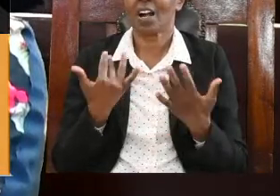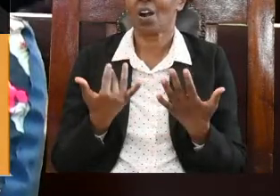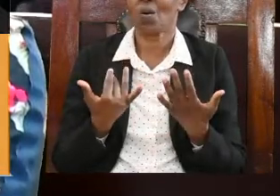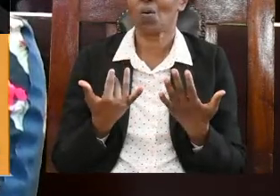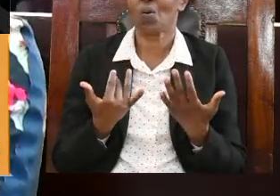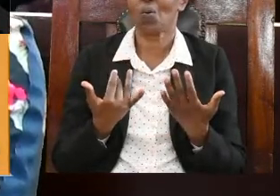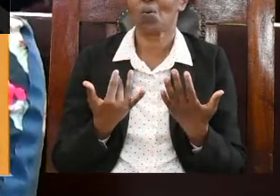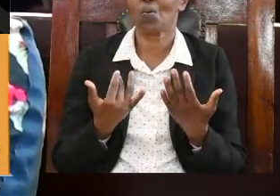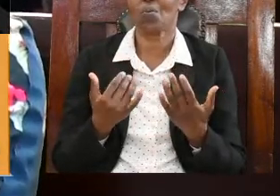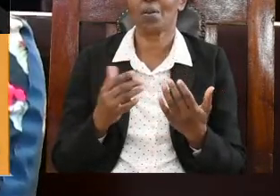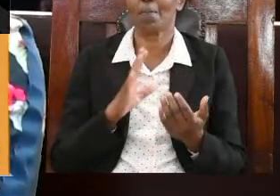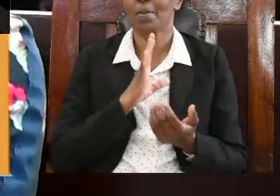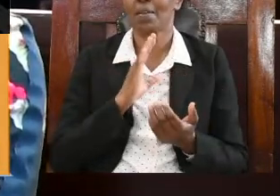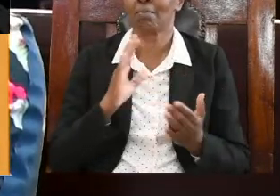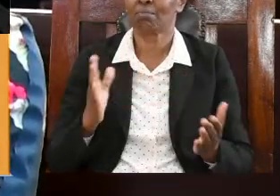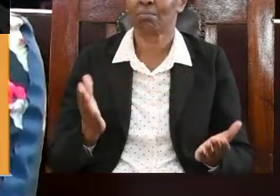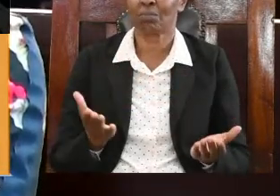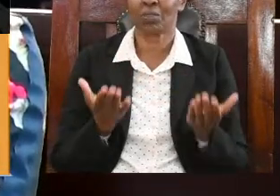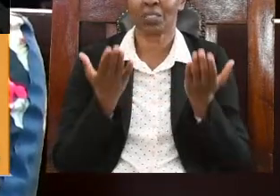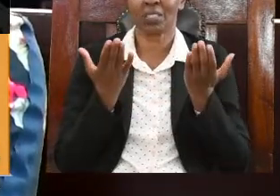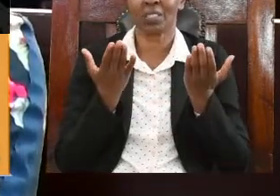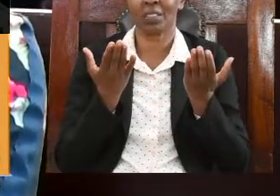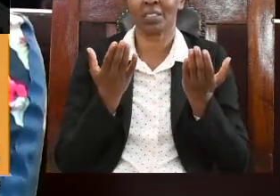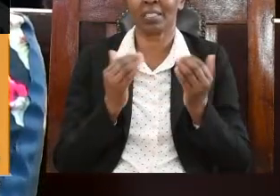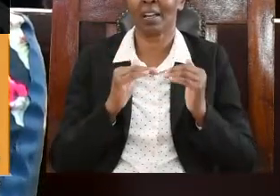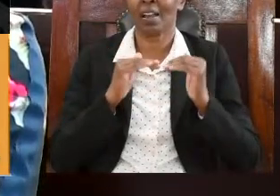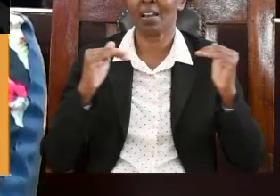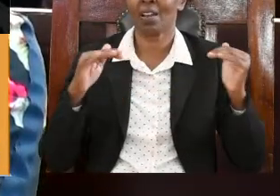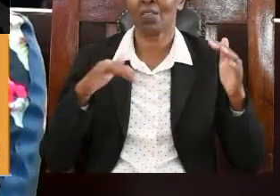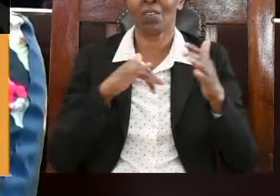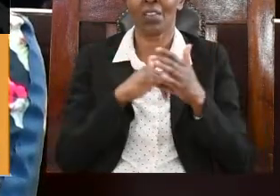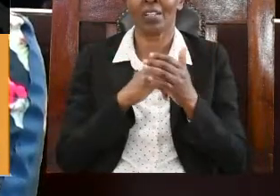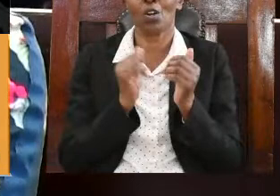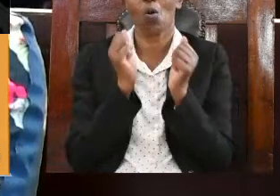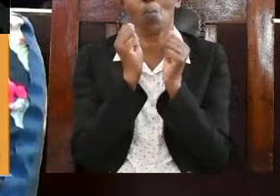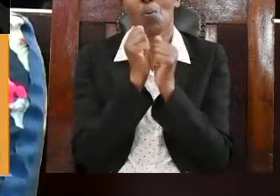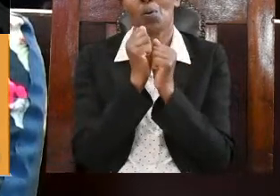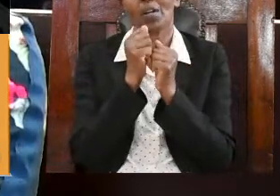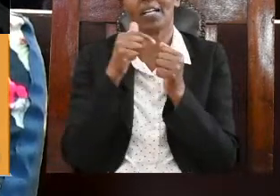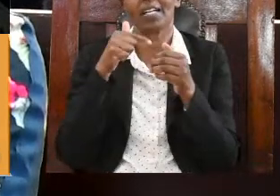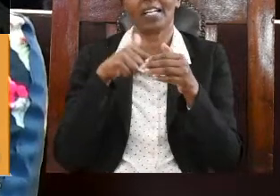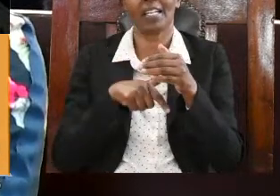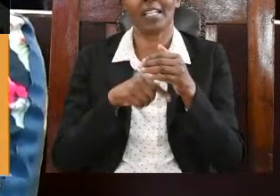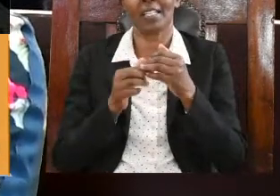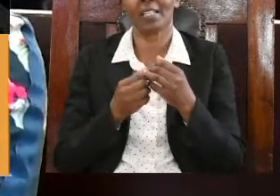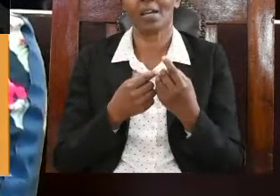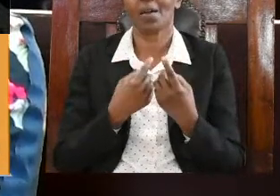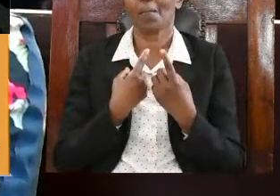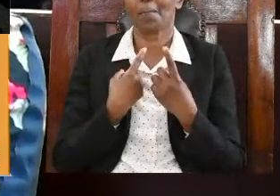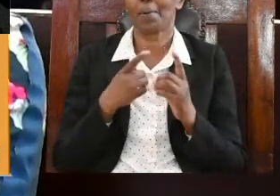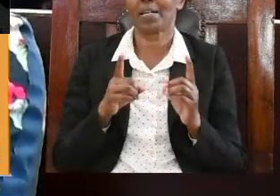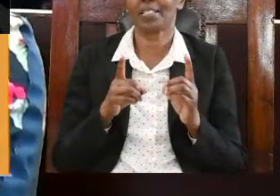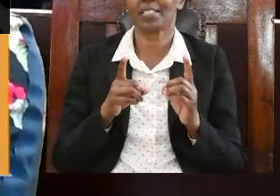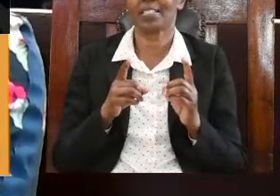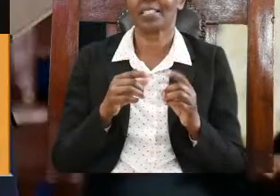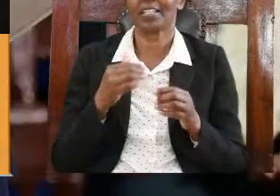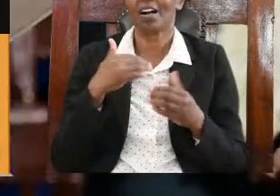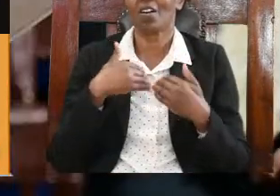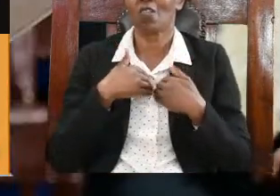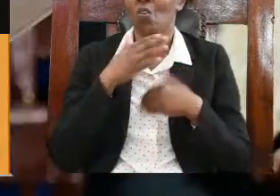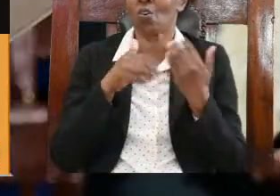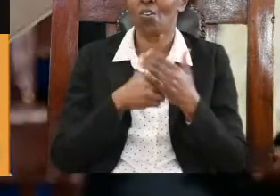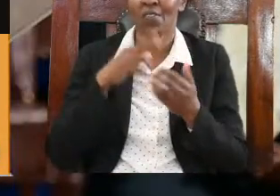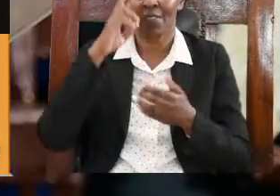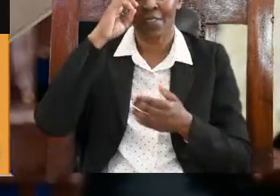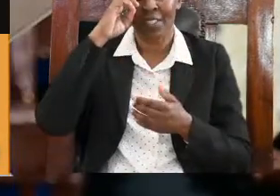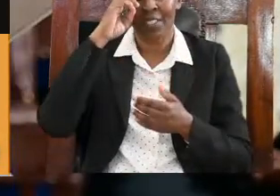know, uplifted. I mean, the level that he was in. But he says that, I mean, he has all the reason to